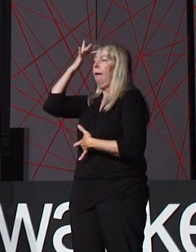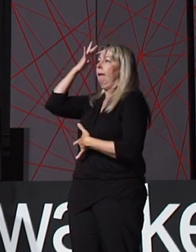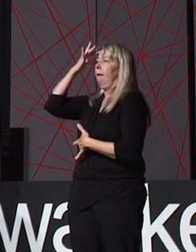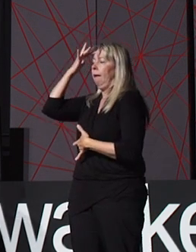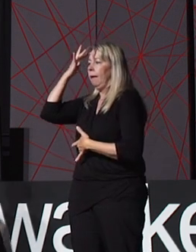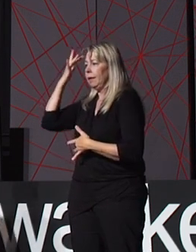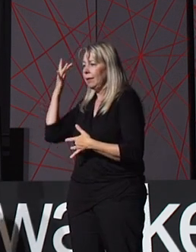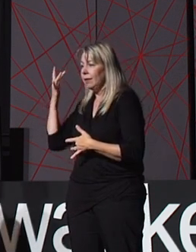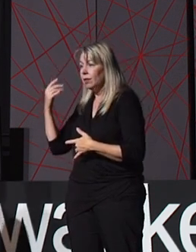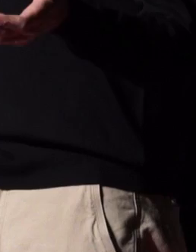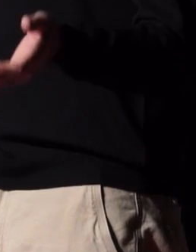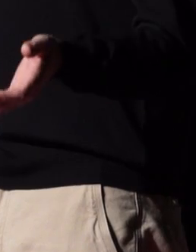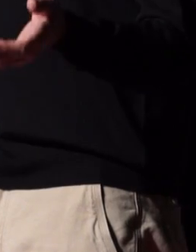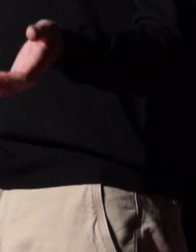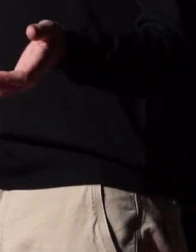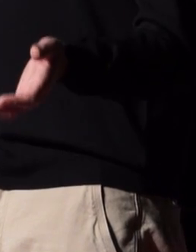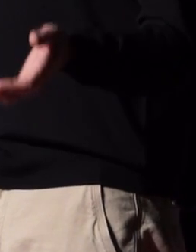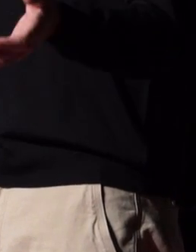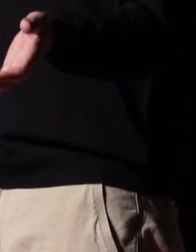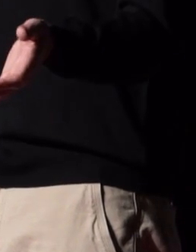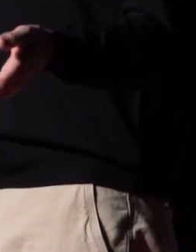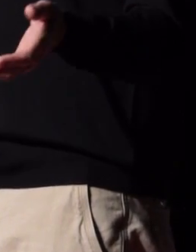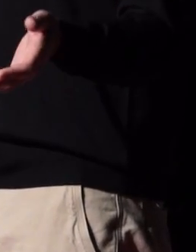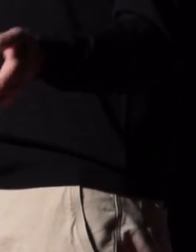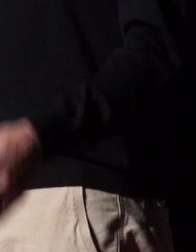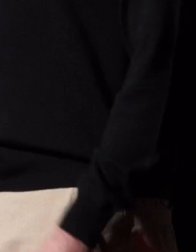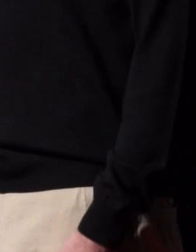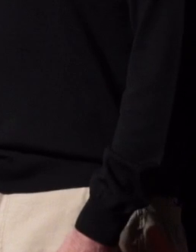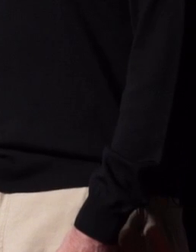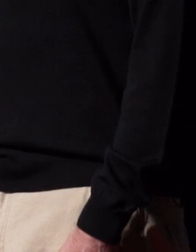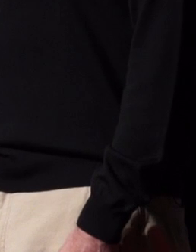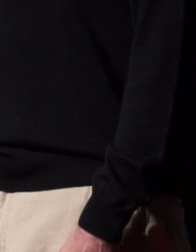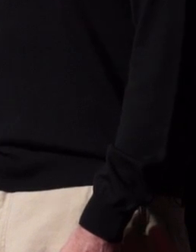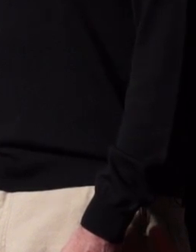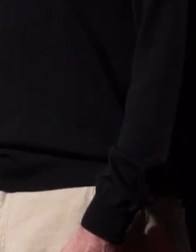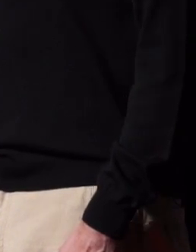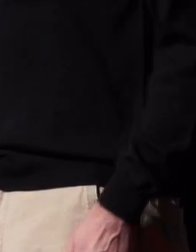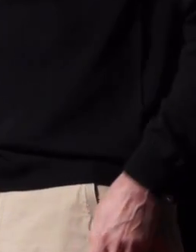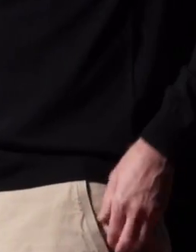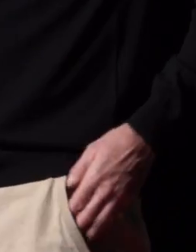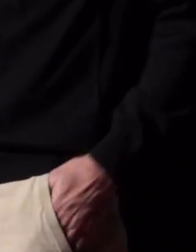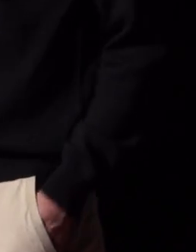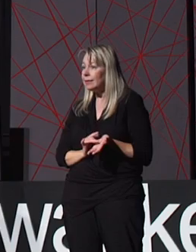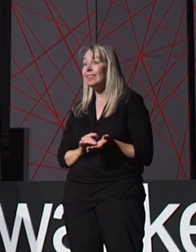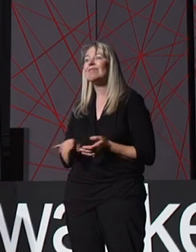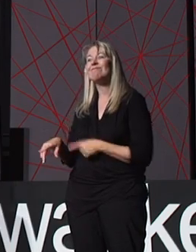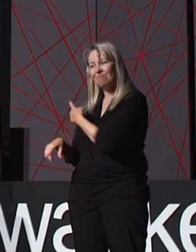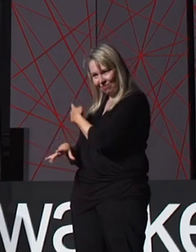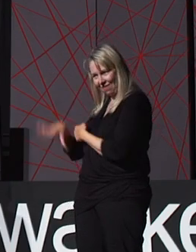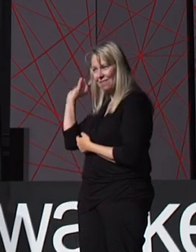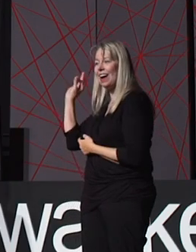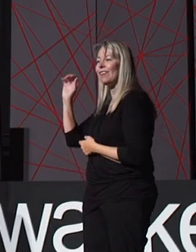it's very likely that you would die. There was no cure. The doctors would just watch and wait. Another accidental discovery was